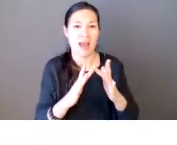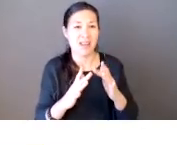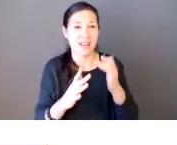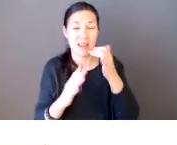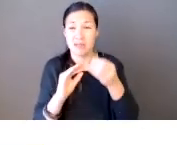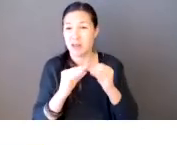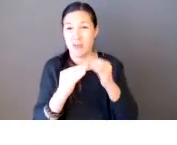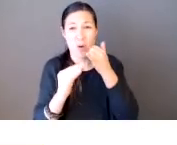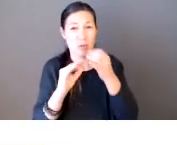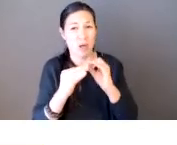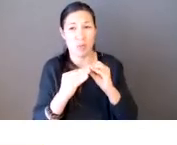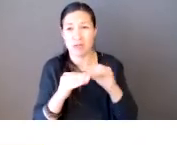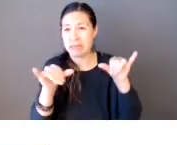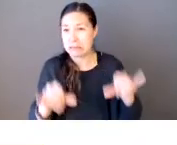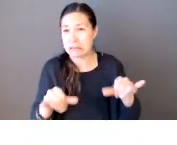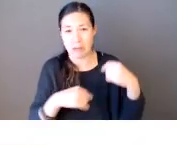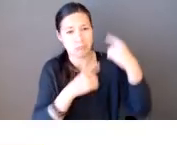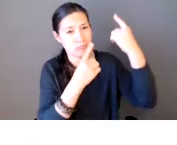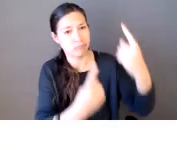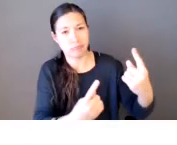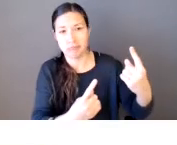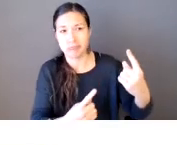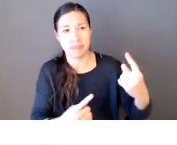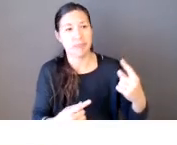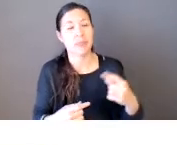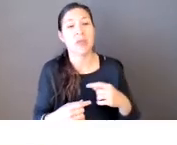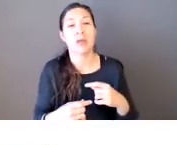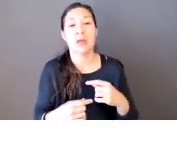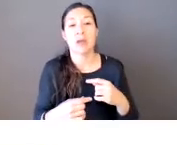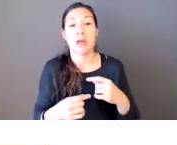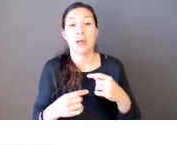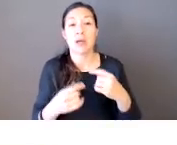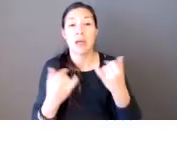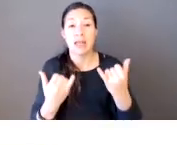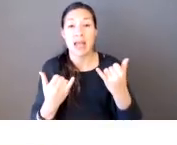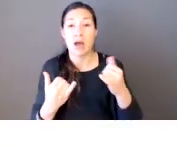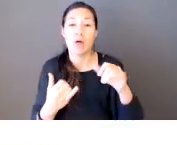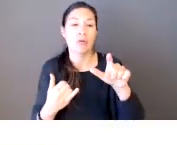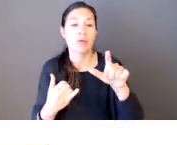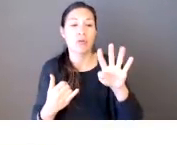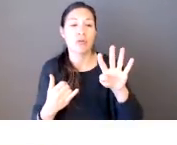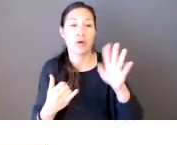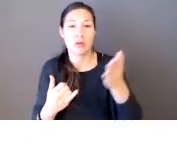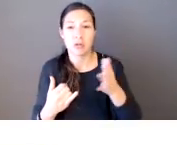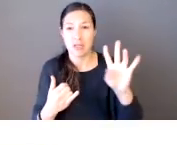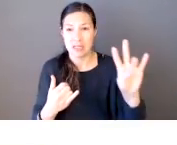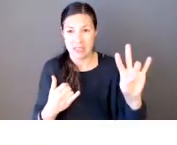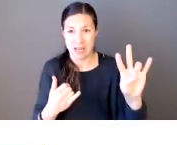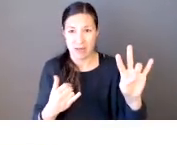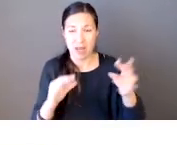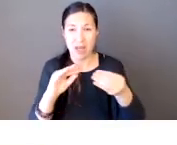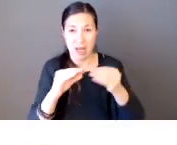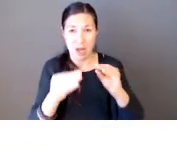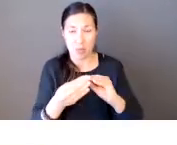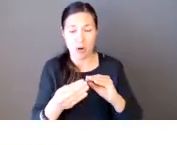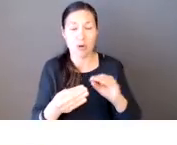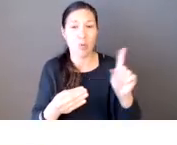in the history of the program. We now, though, have a 24/7 hotline that will take